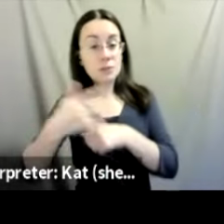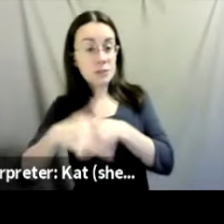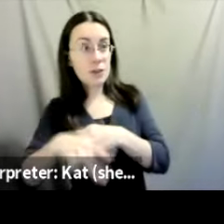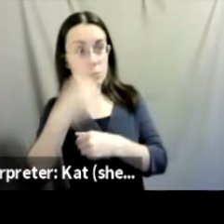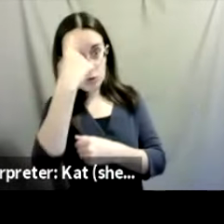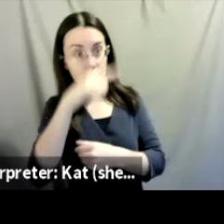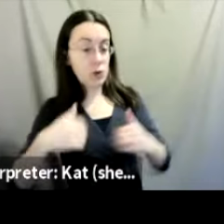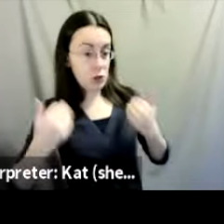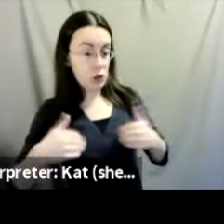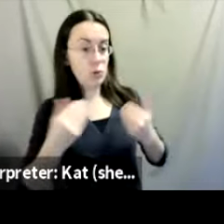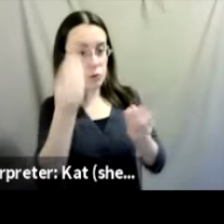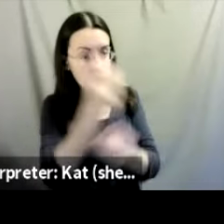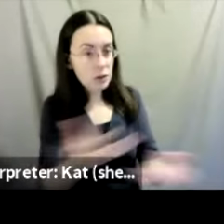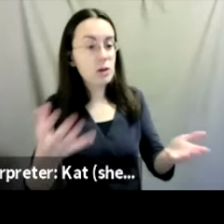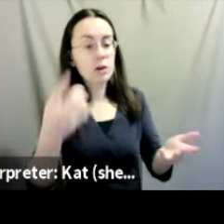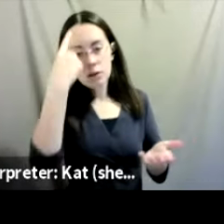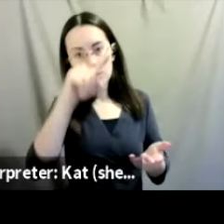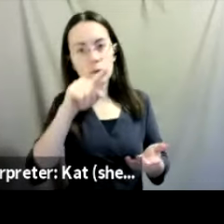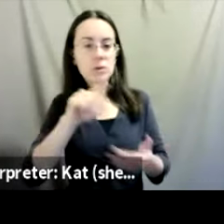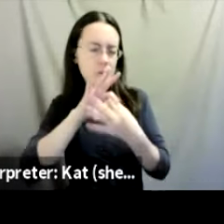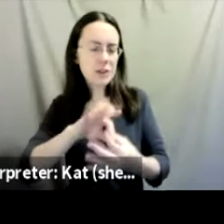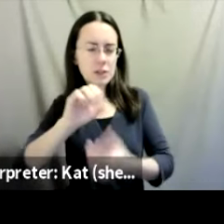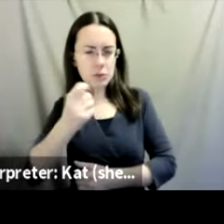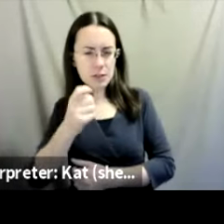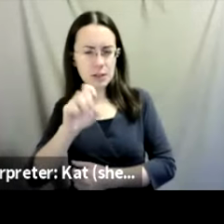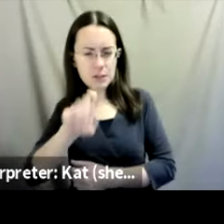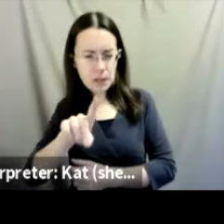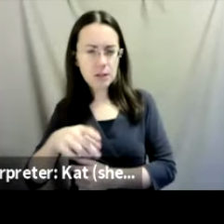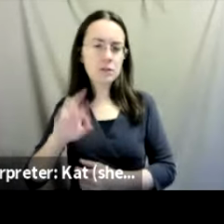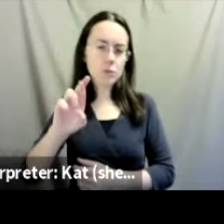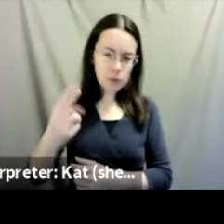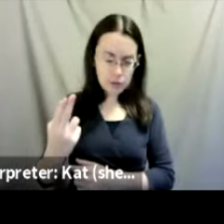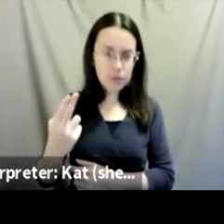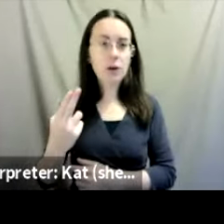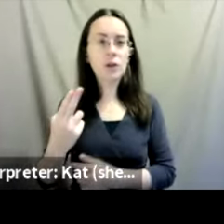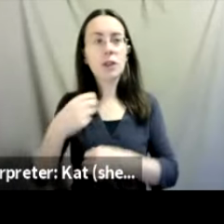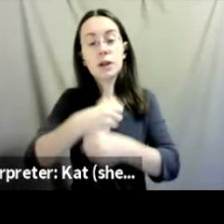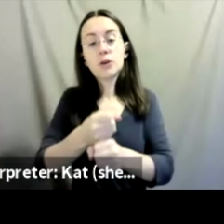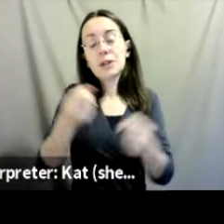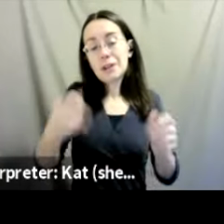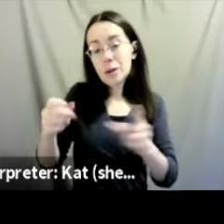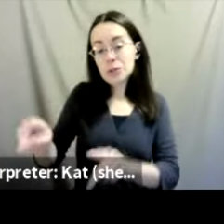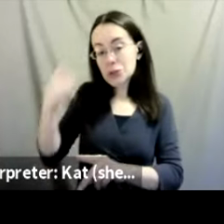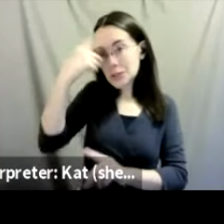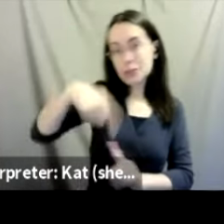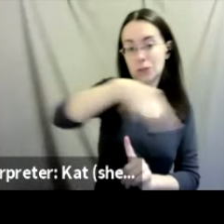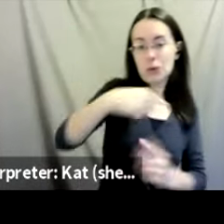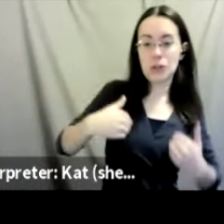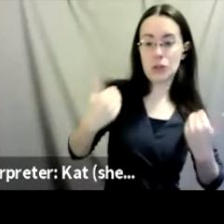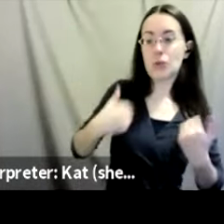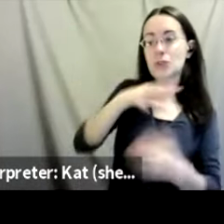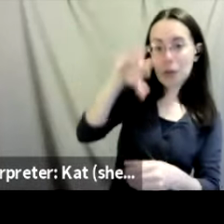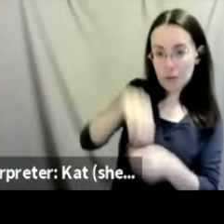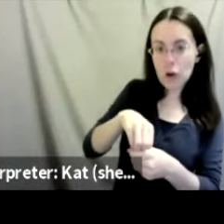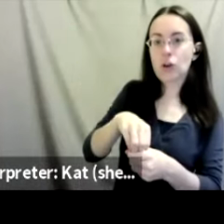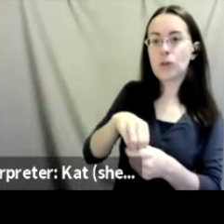and in creating programs or research opportunities where youth get involved in making change, it's really important to consider